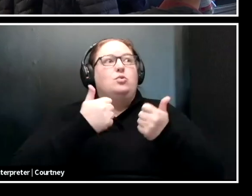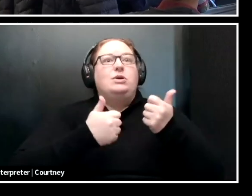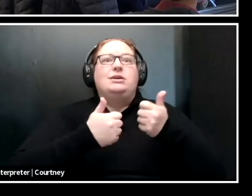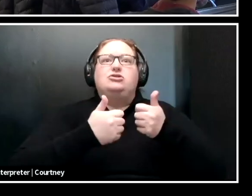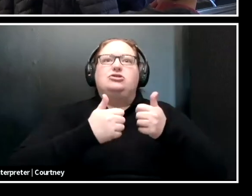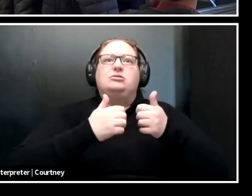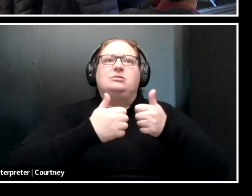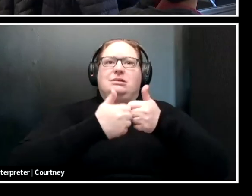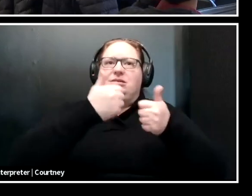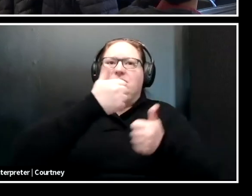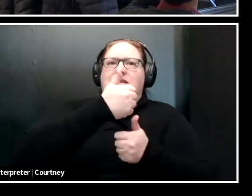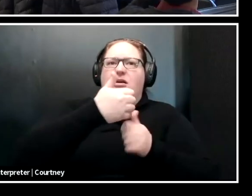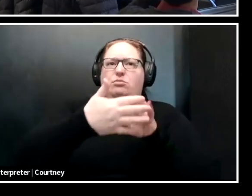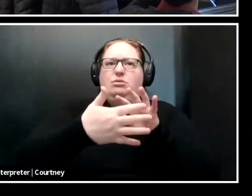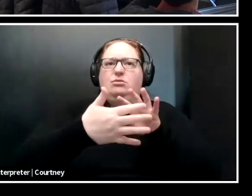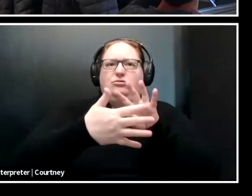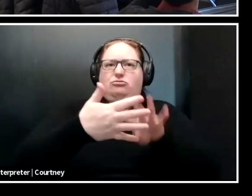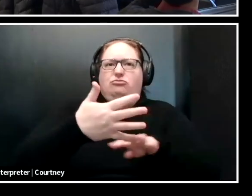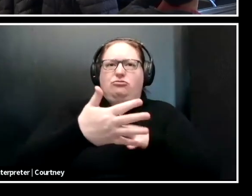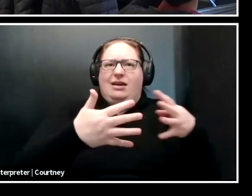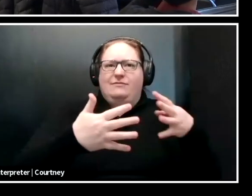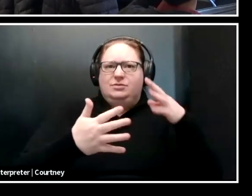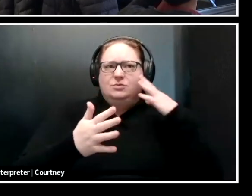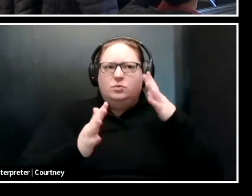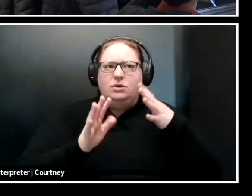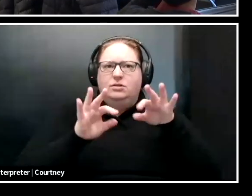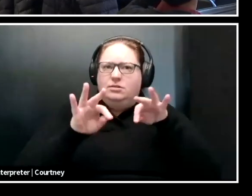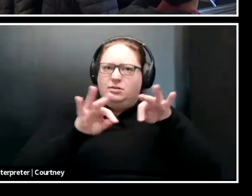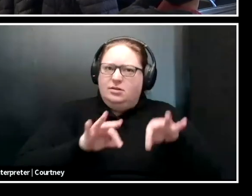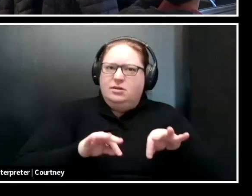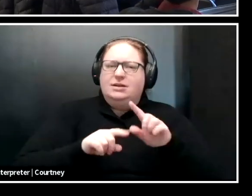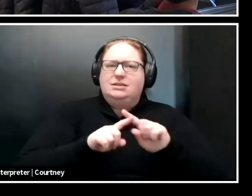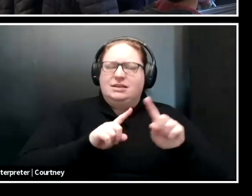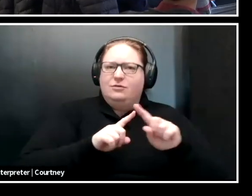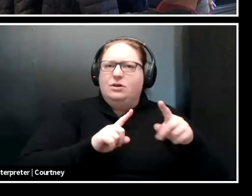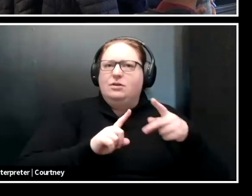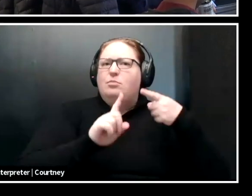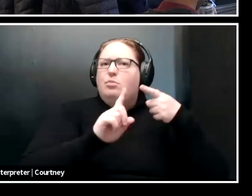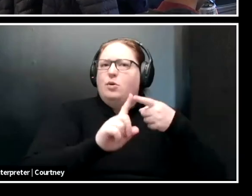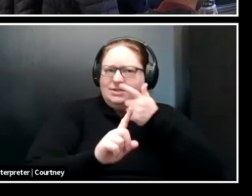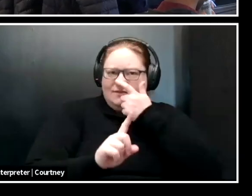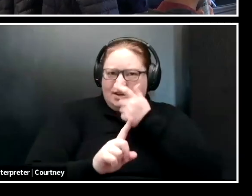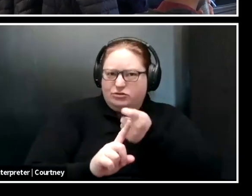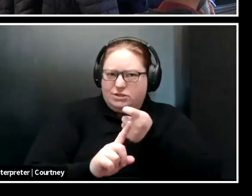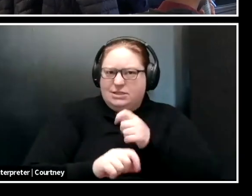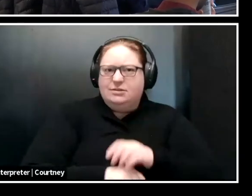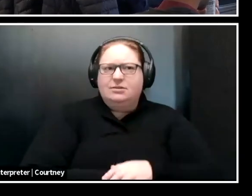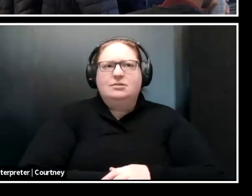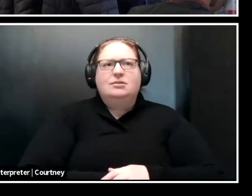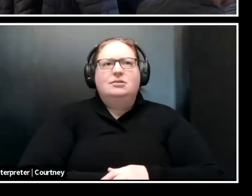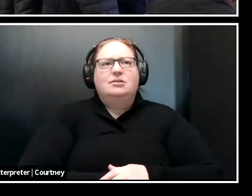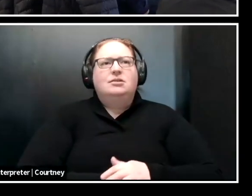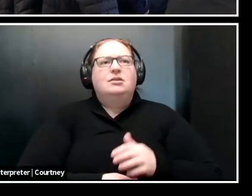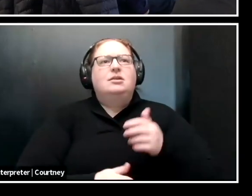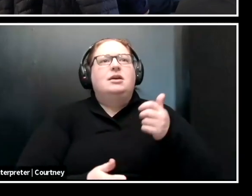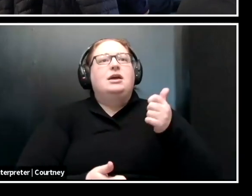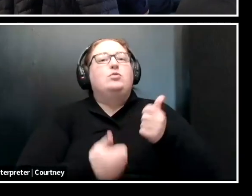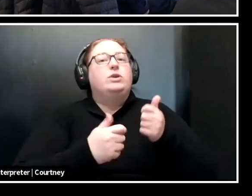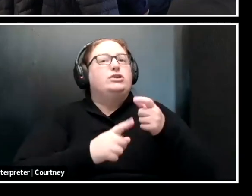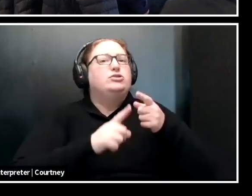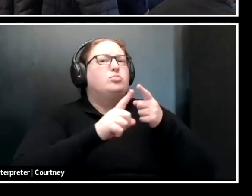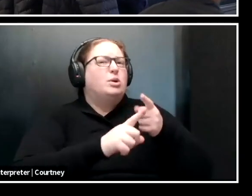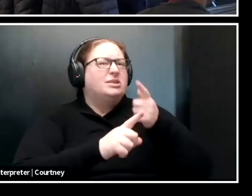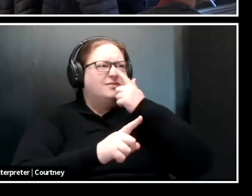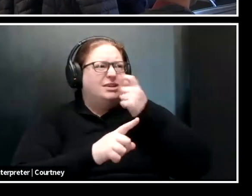people through a host of points of interest and which ones are disconnected from each other. So